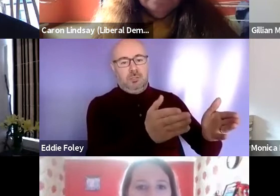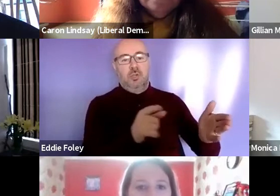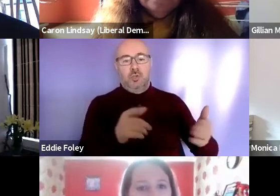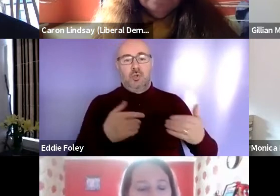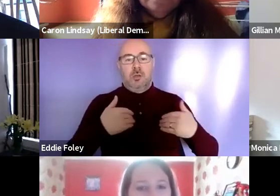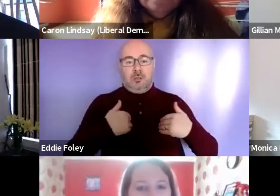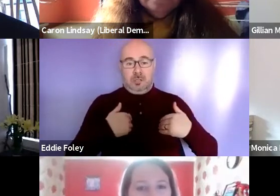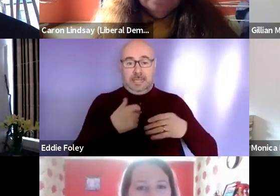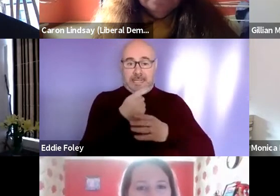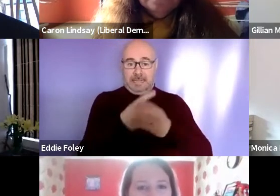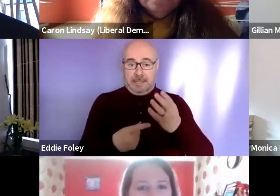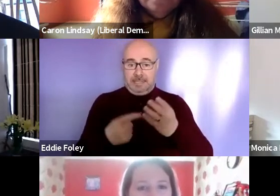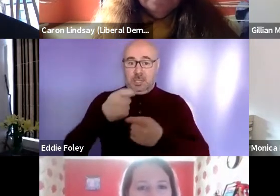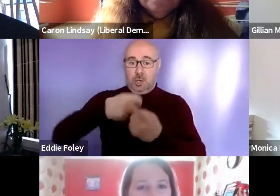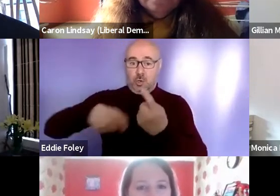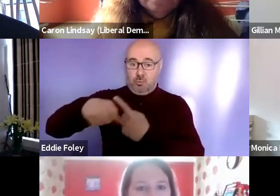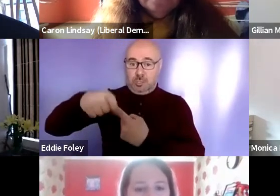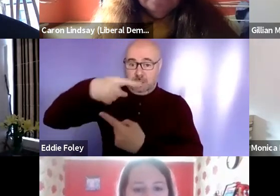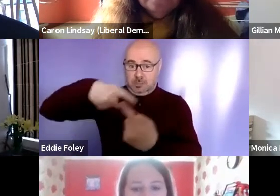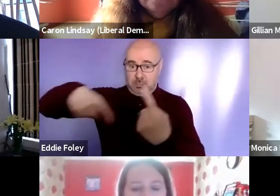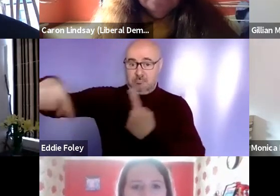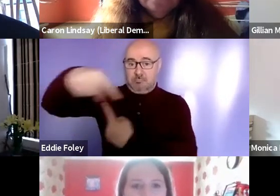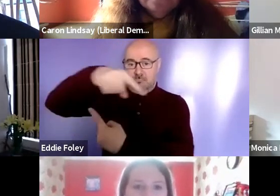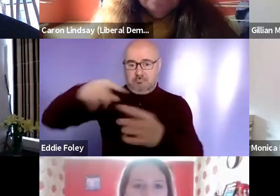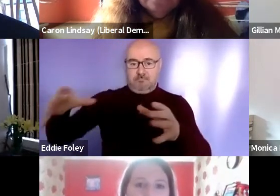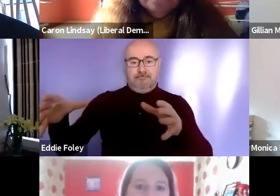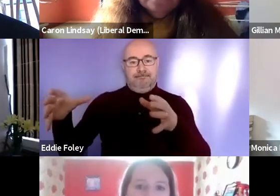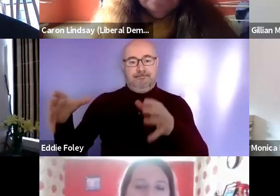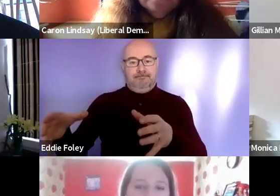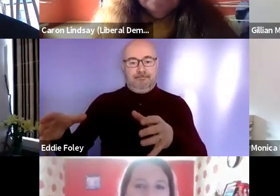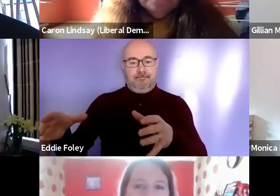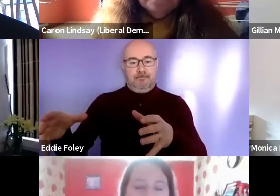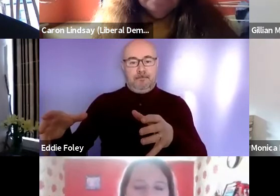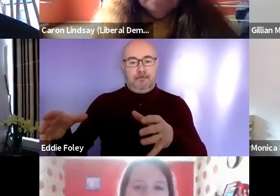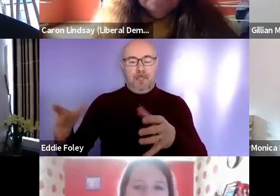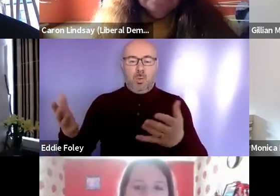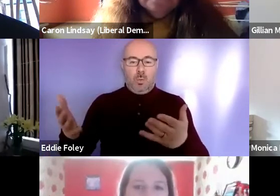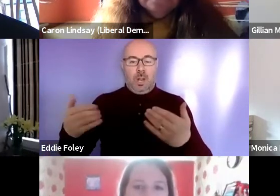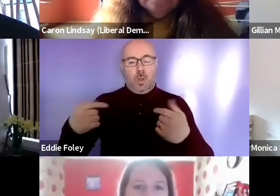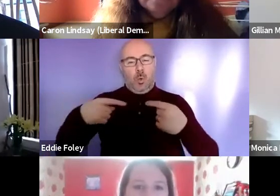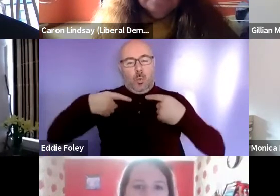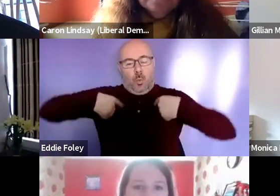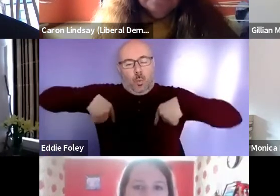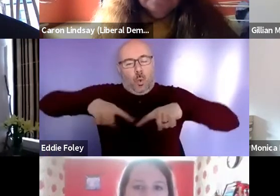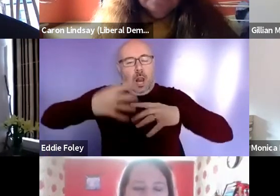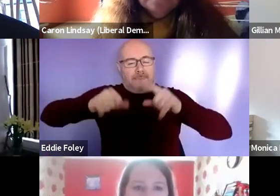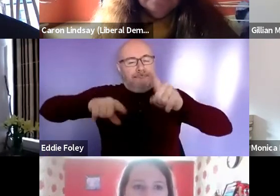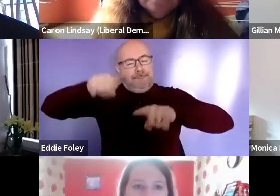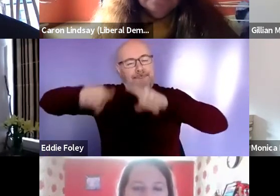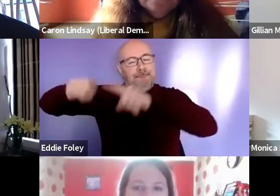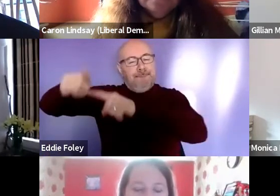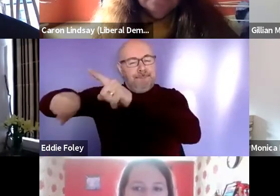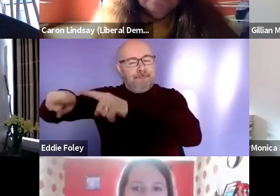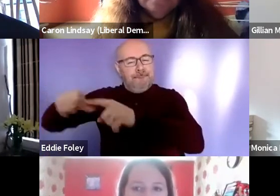community, although I find that a slightly difficult concept because, as someone else pointed out earlier, we all come with different disability and different